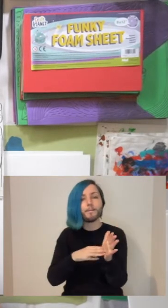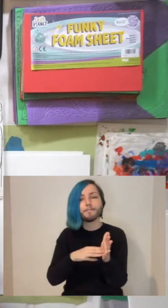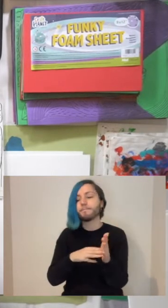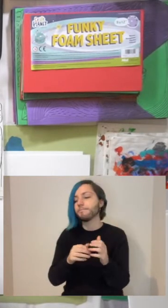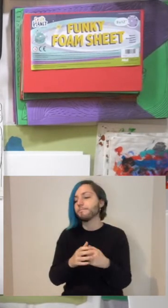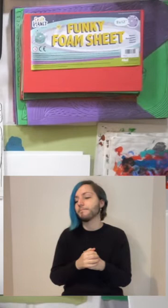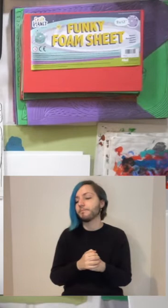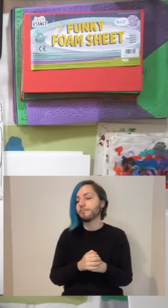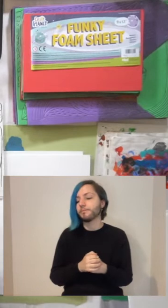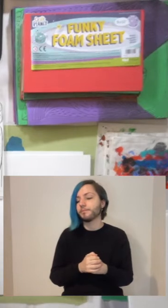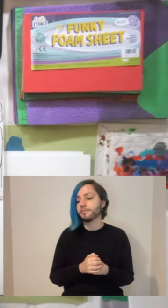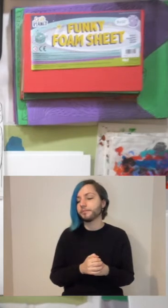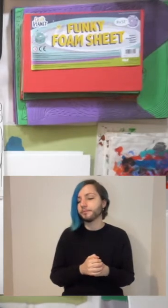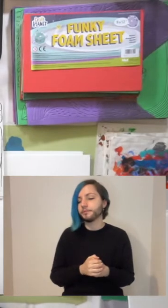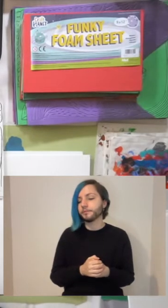So.